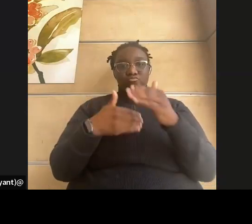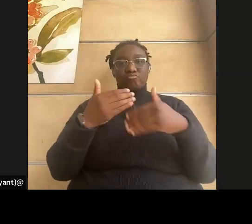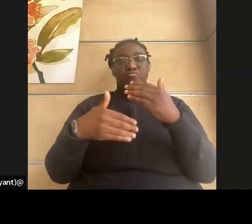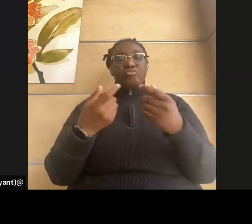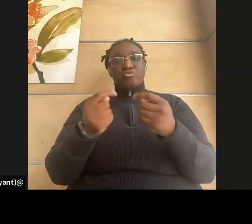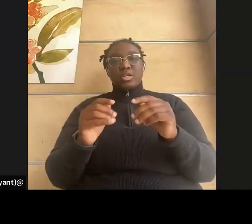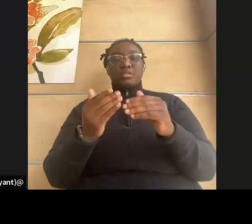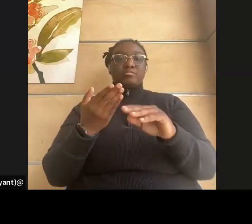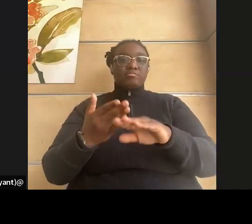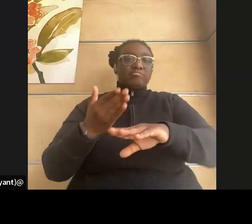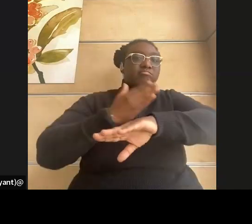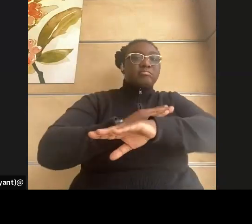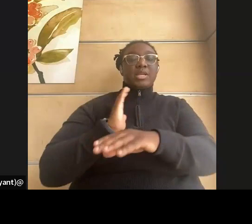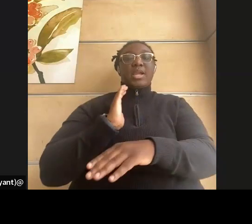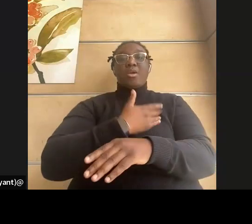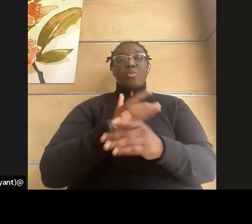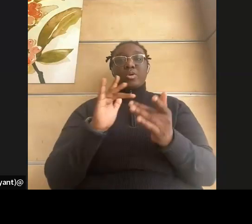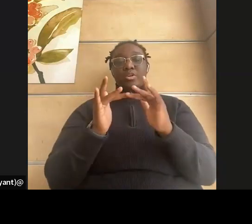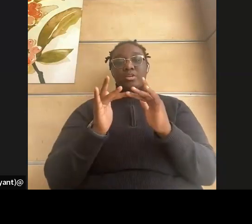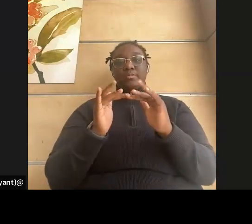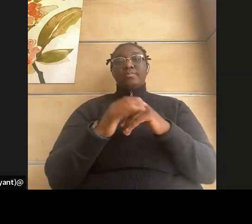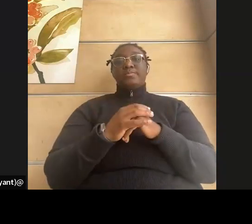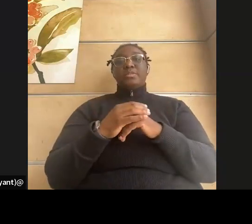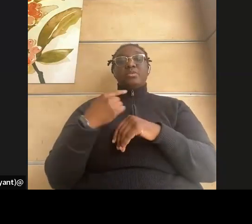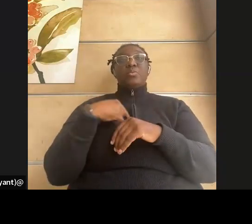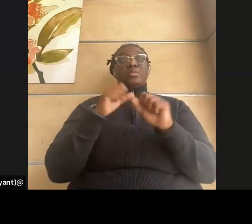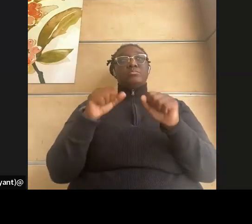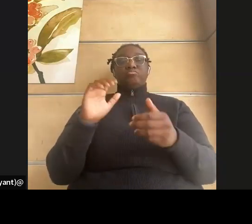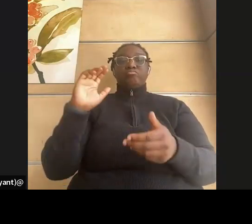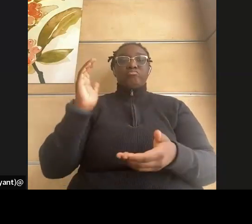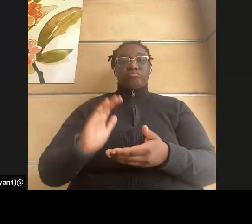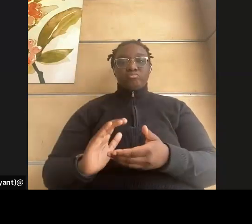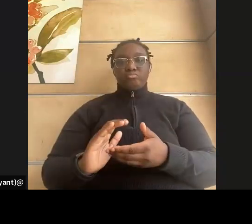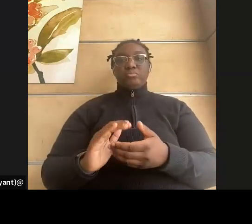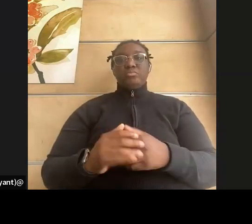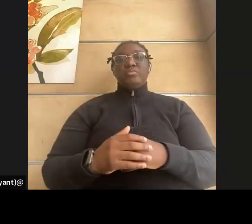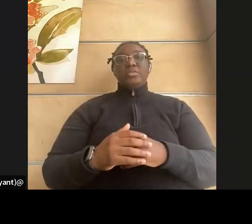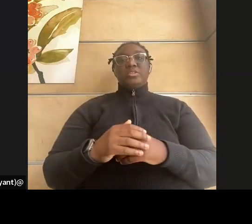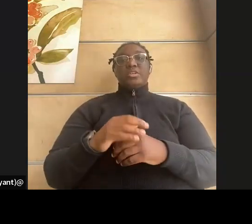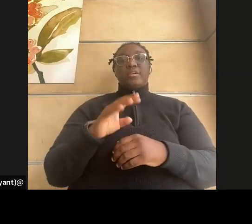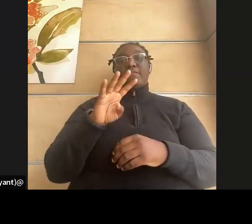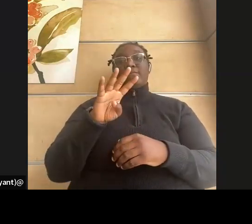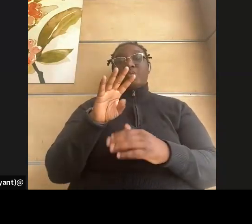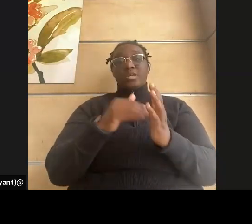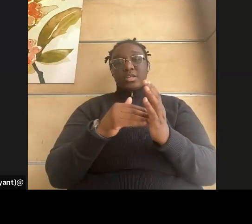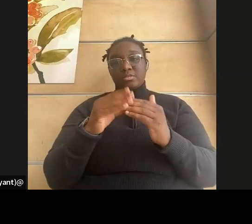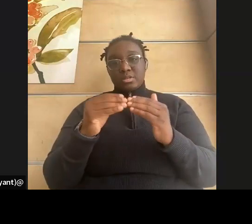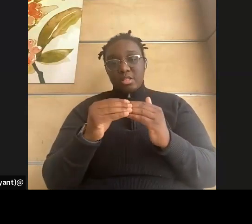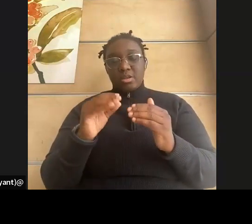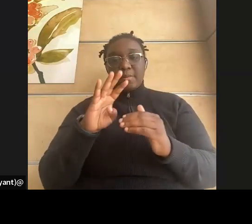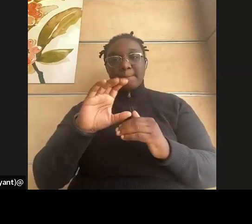gig. And we're able to reduce the nearly $4,000 monthly internet bill to